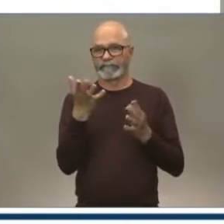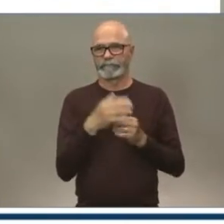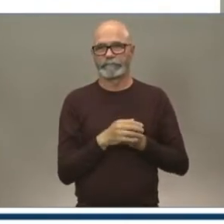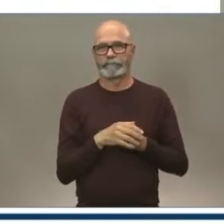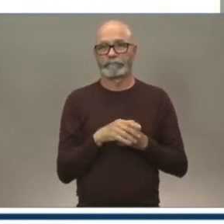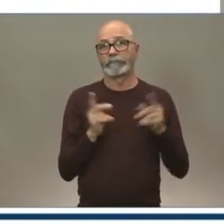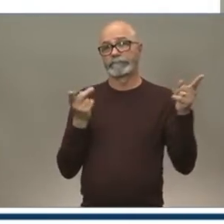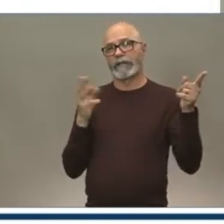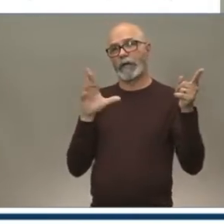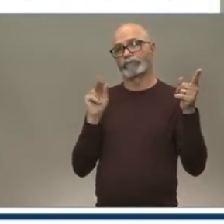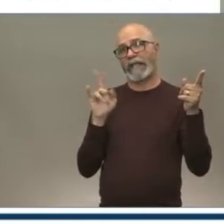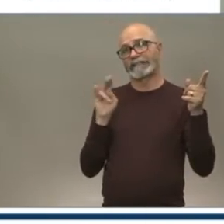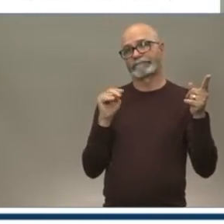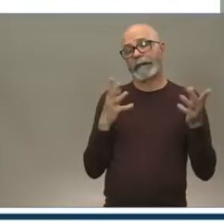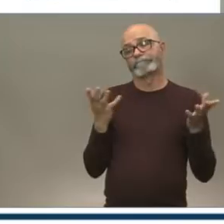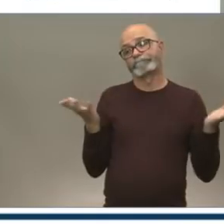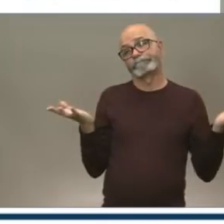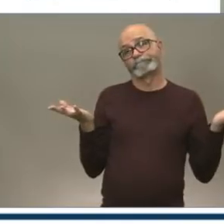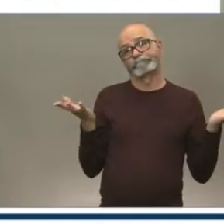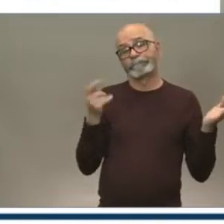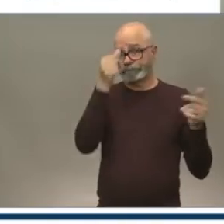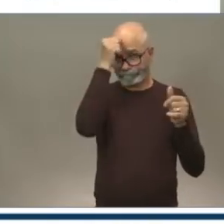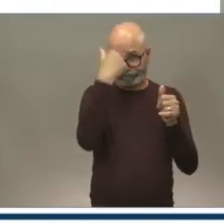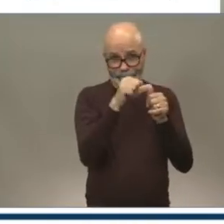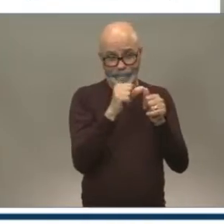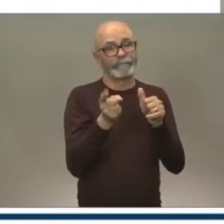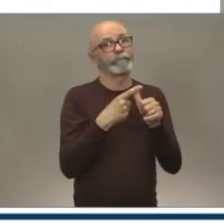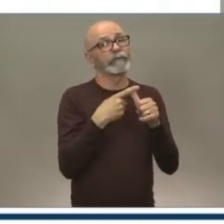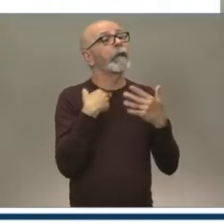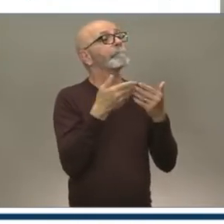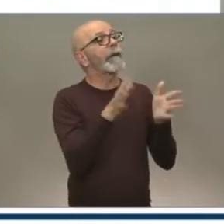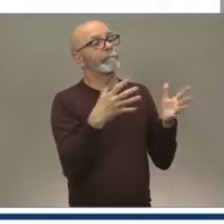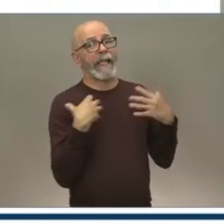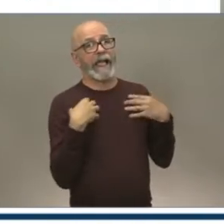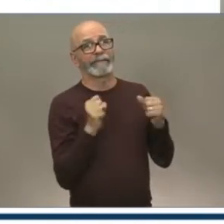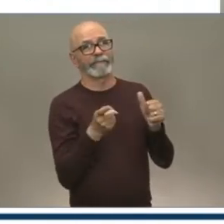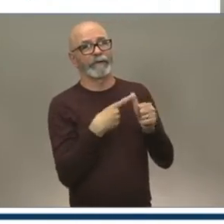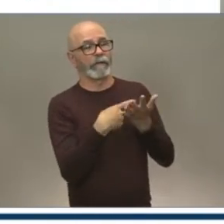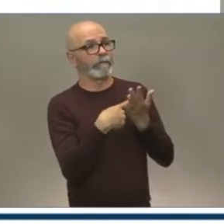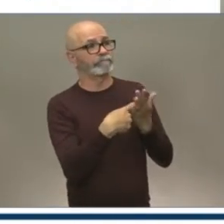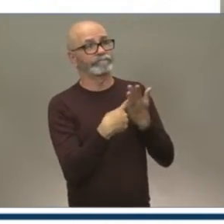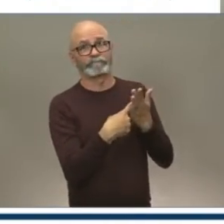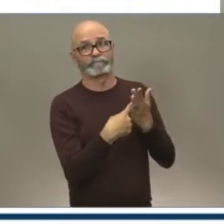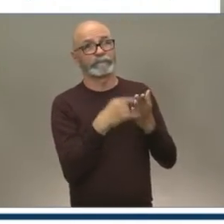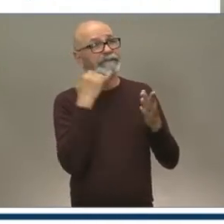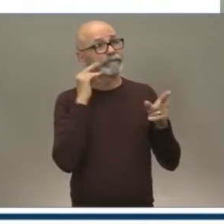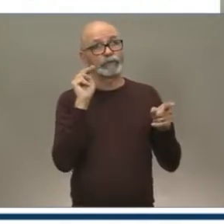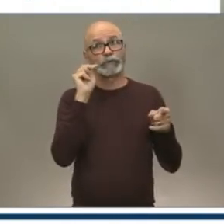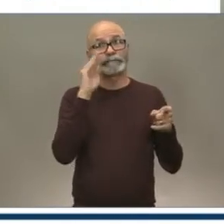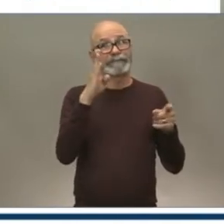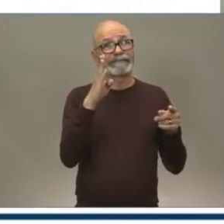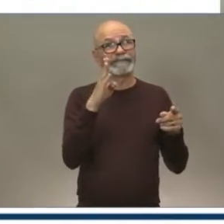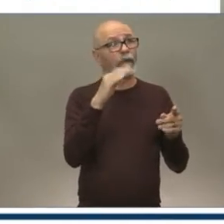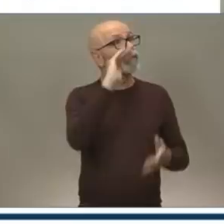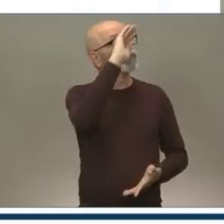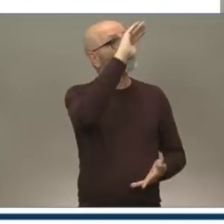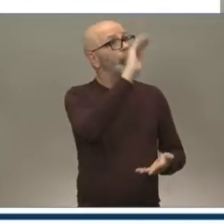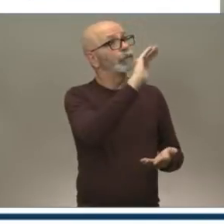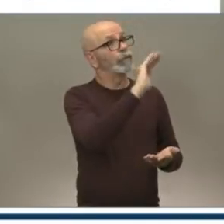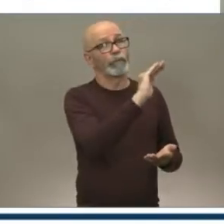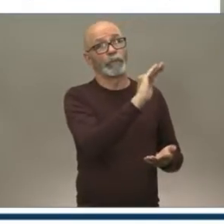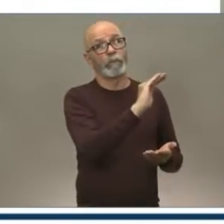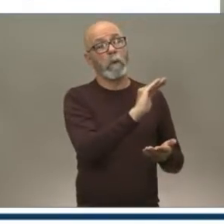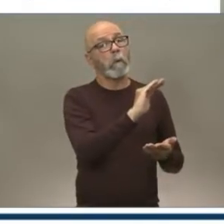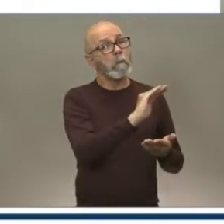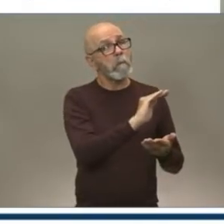we see some of the cases that have escalated in New Brunswick start to descend down, then we'll have a look at